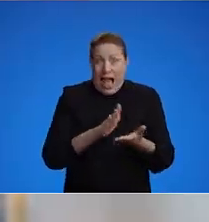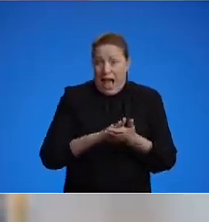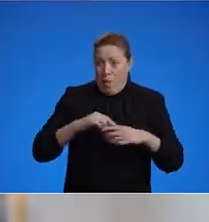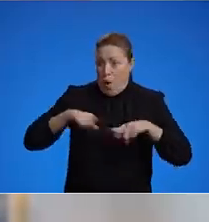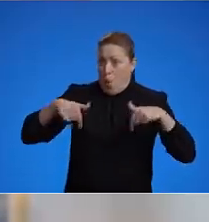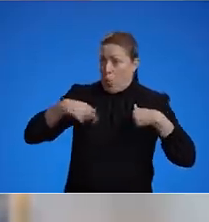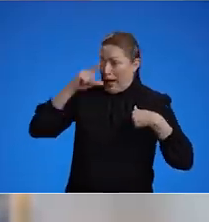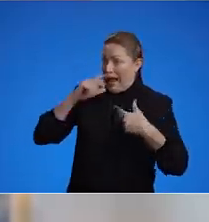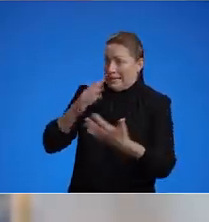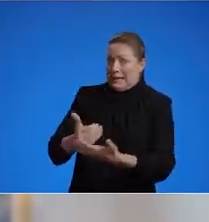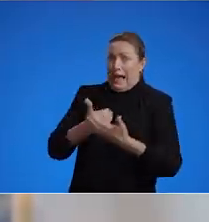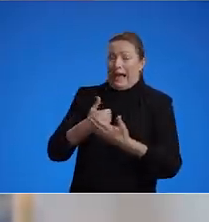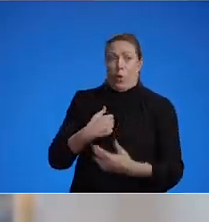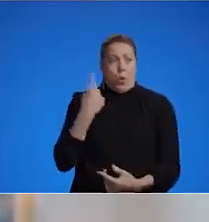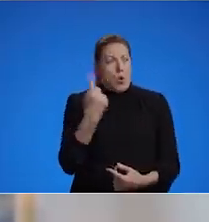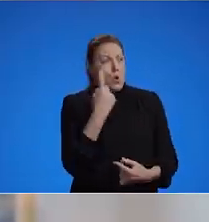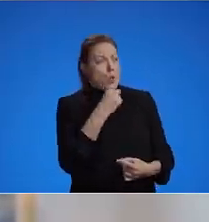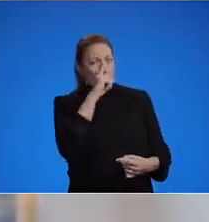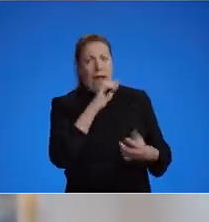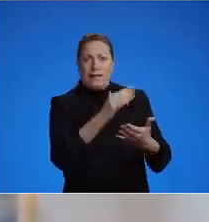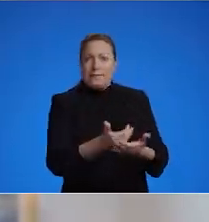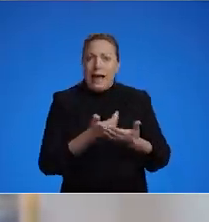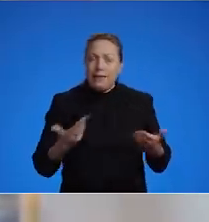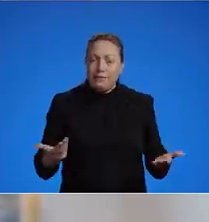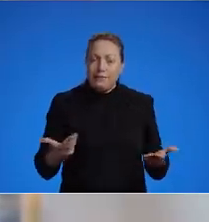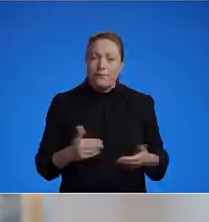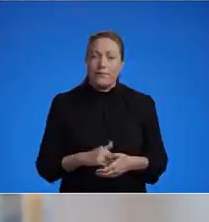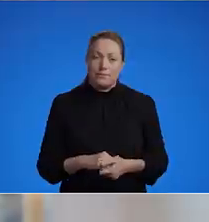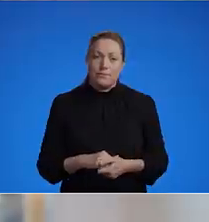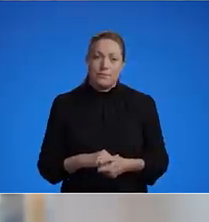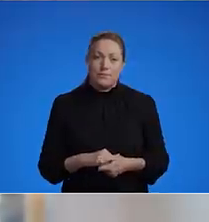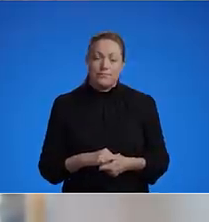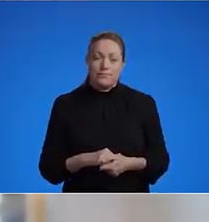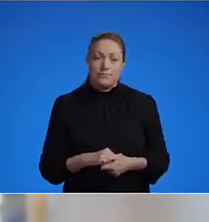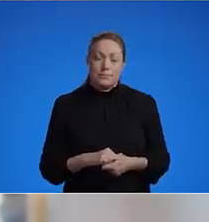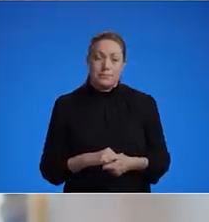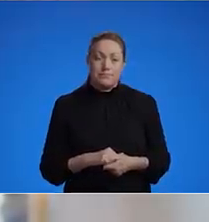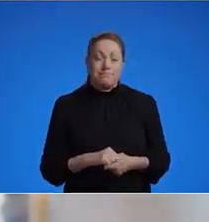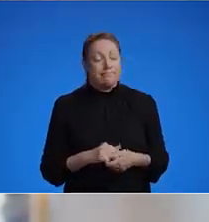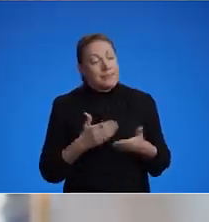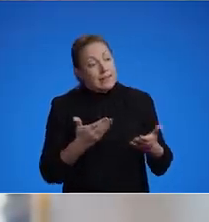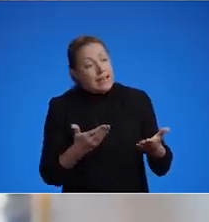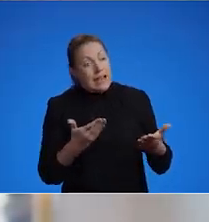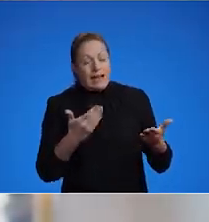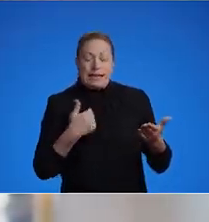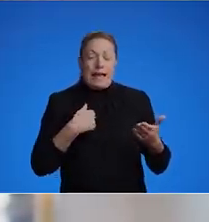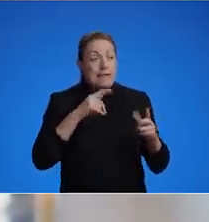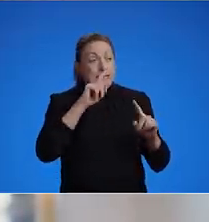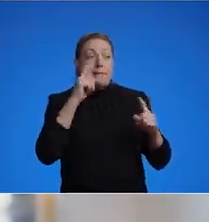saved? Jesus gazed at them. For men, he said, It is impossible,